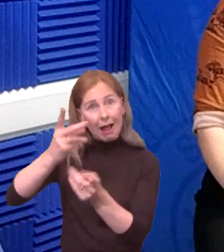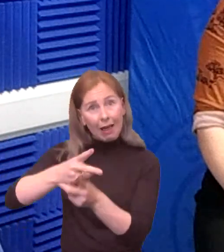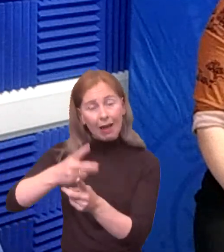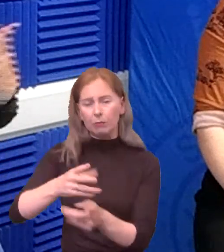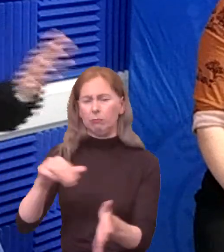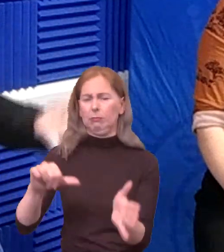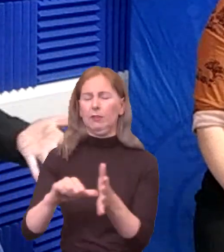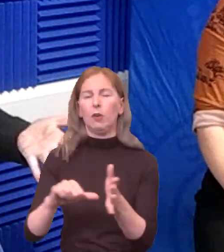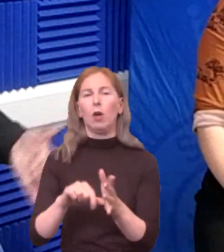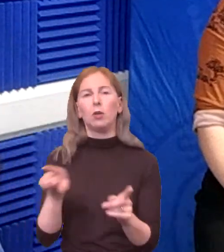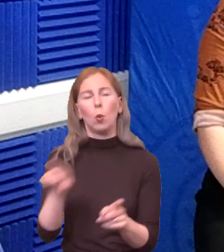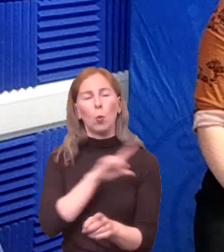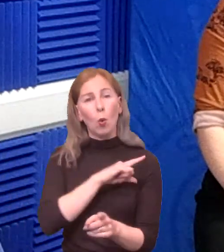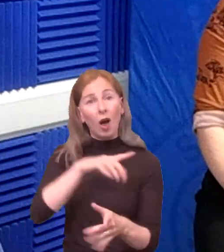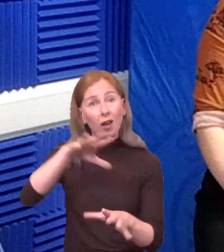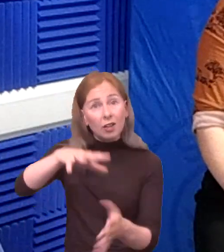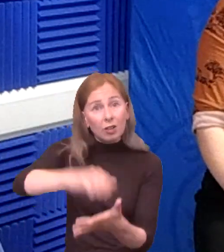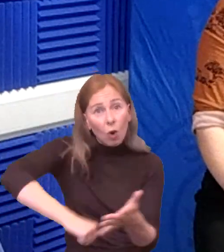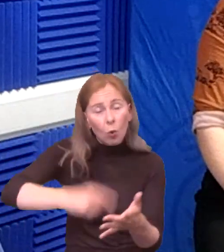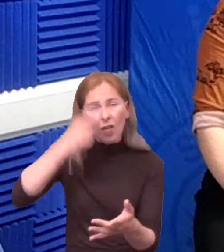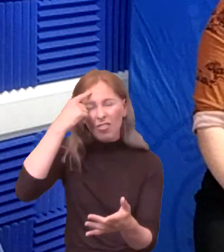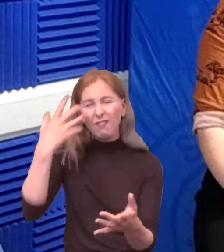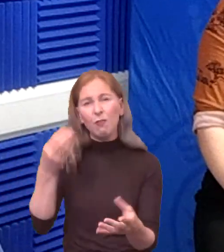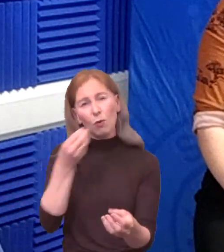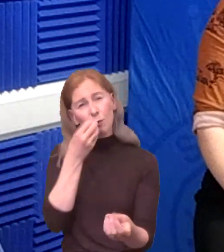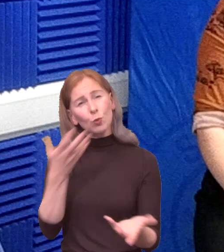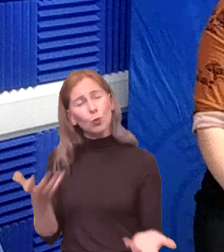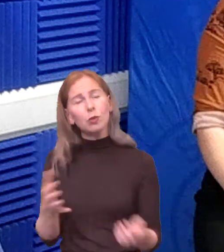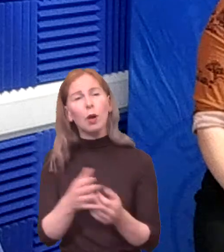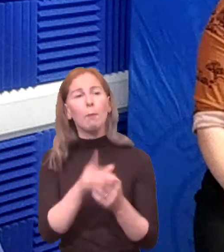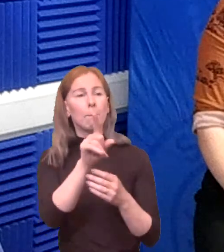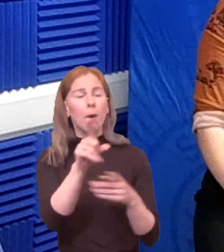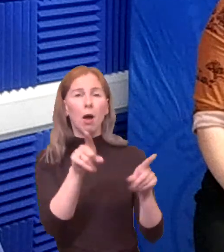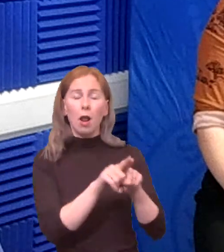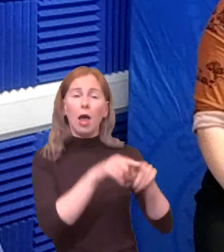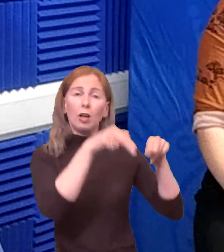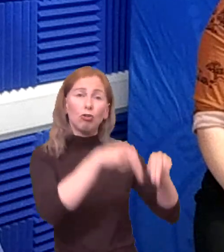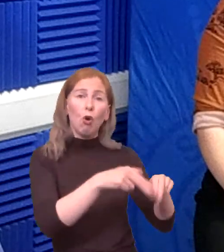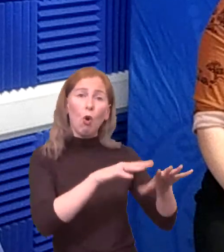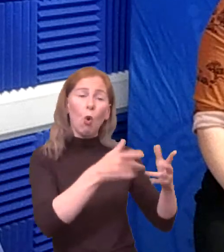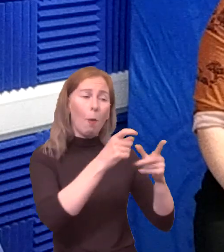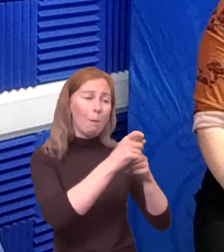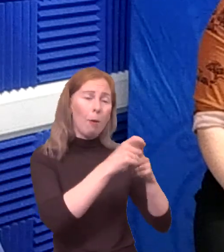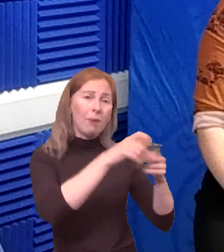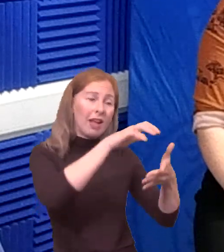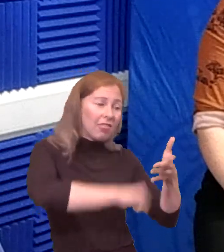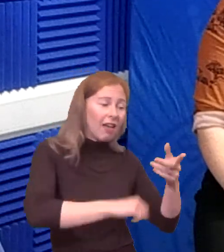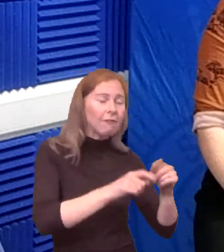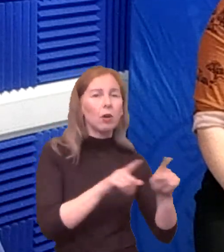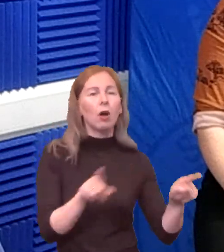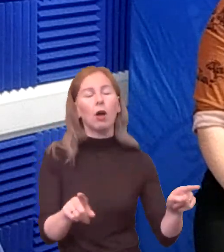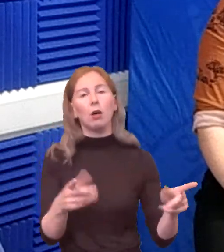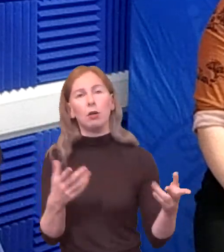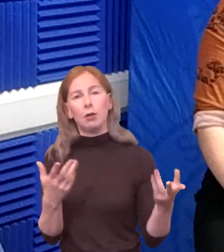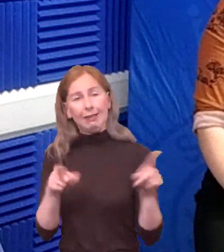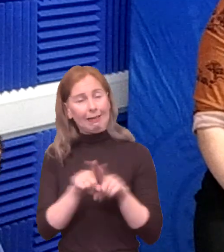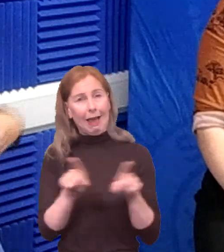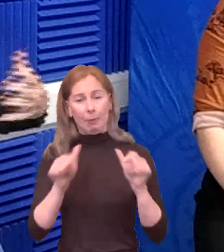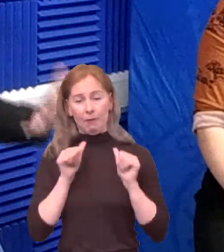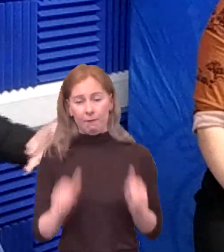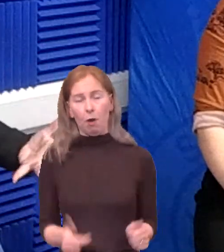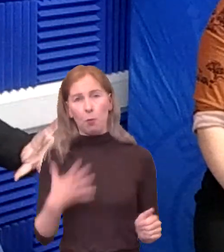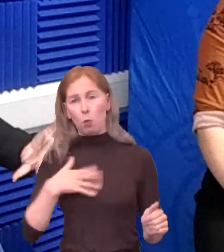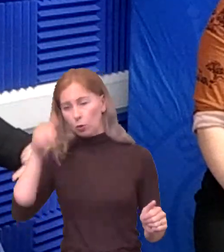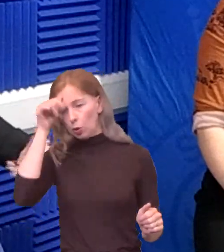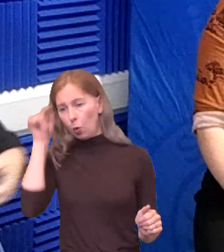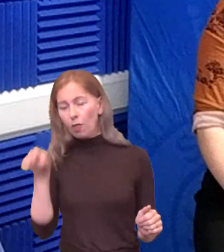as worrying, like with the dog theft and the puppy theft. As an owner who's reared that animal, you want to make sure it's got the best quality of life